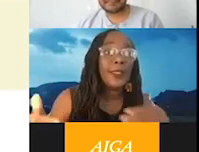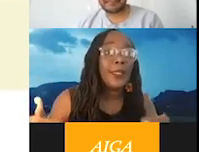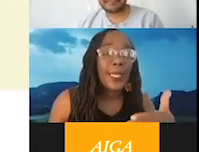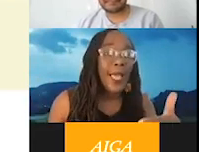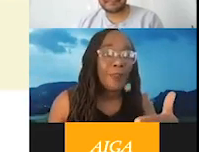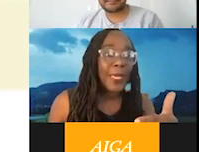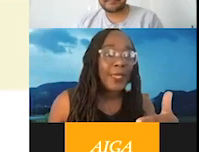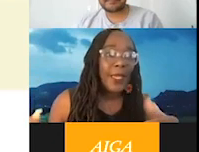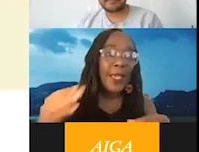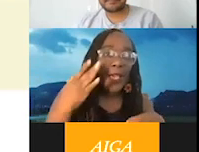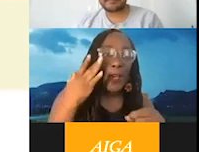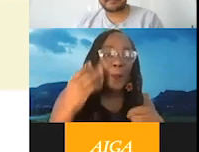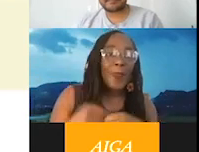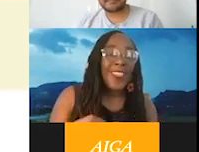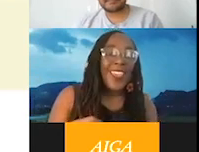starting to look like an alphabet.